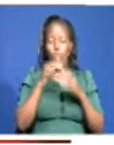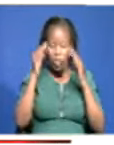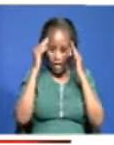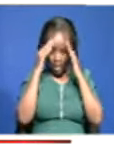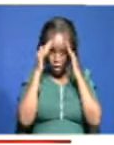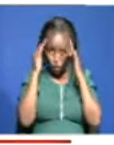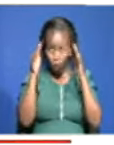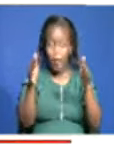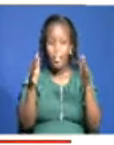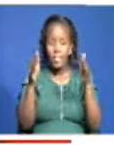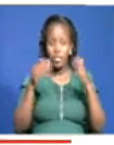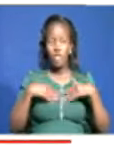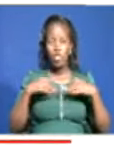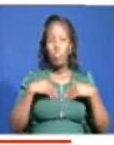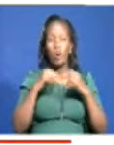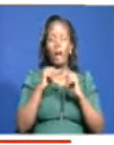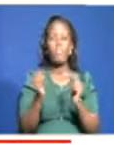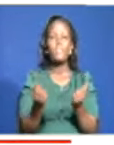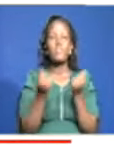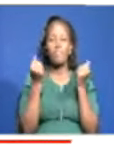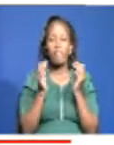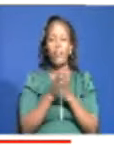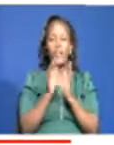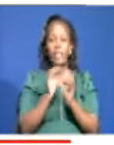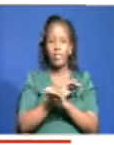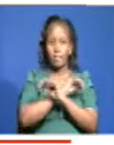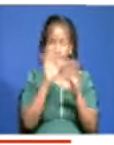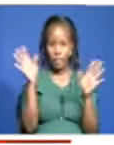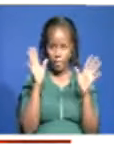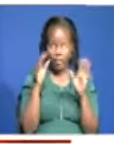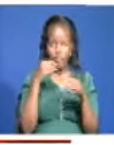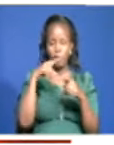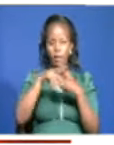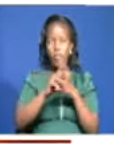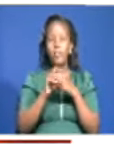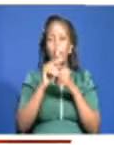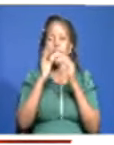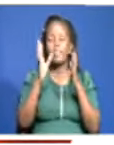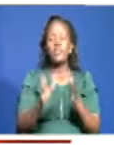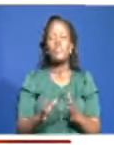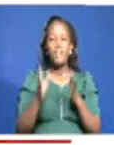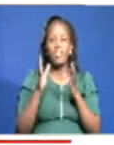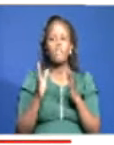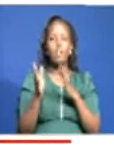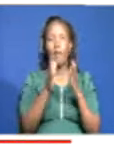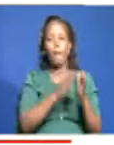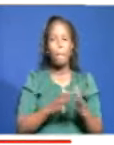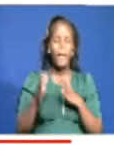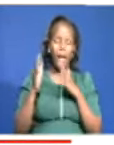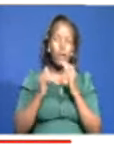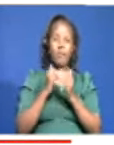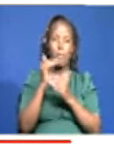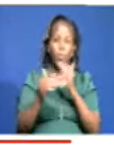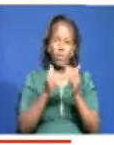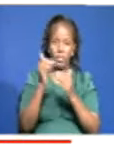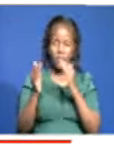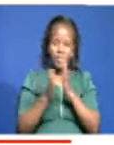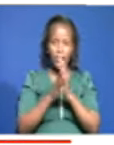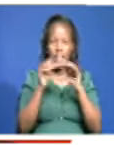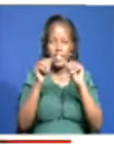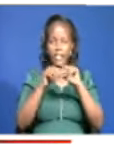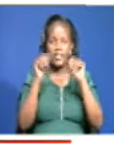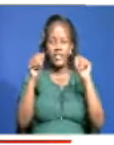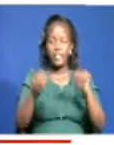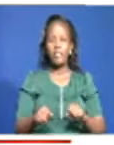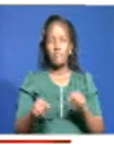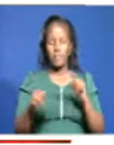for a safe, efficient, and effective engineering infrastructure, processes, and systems in Kenya.